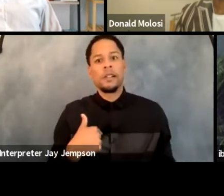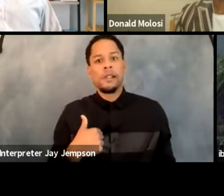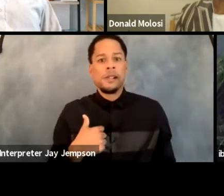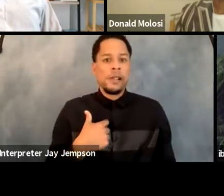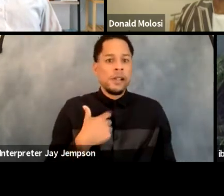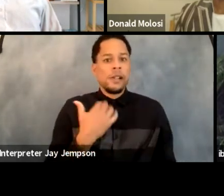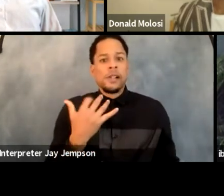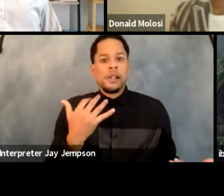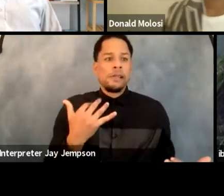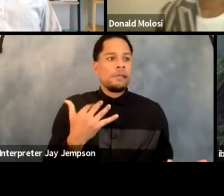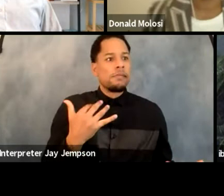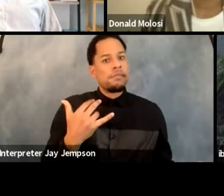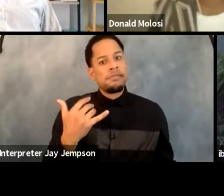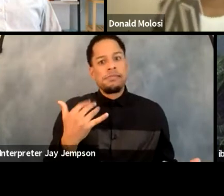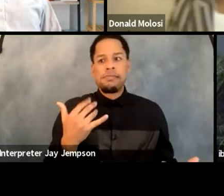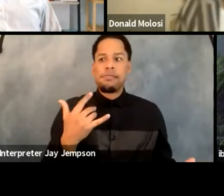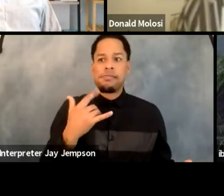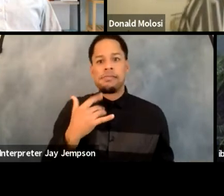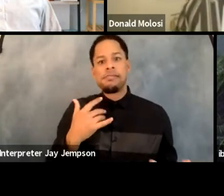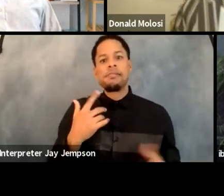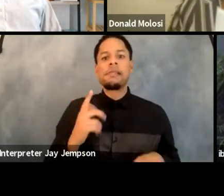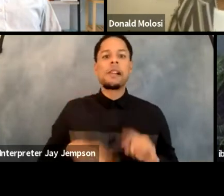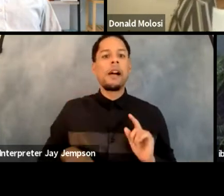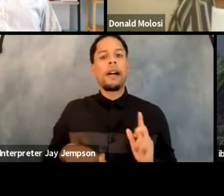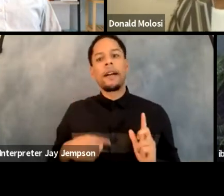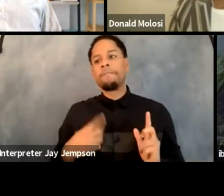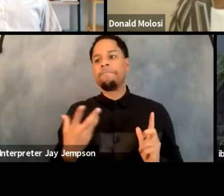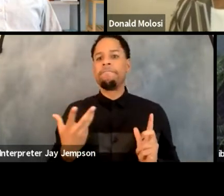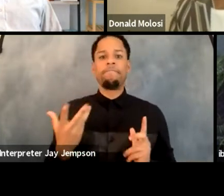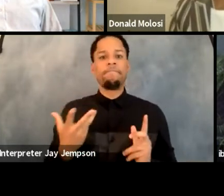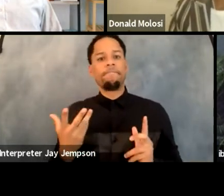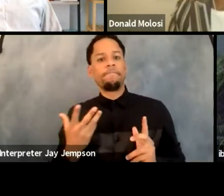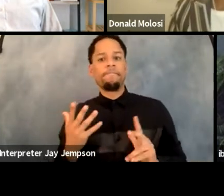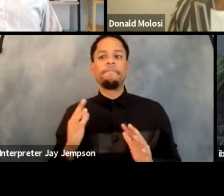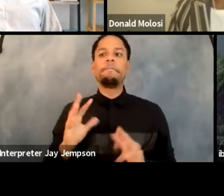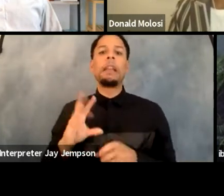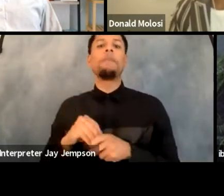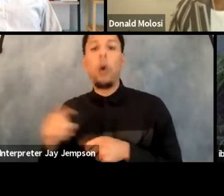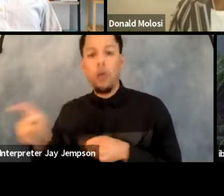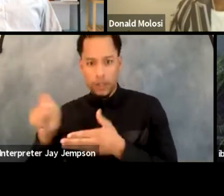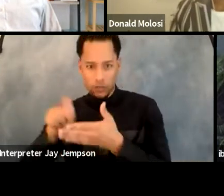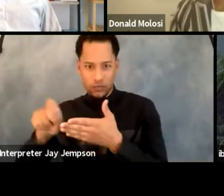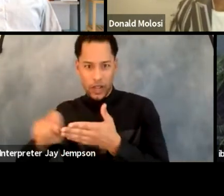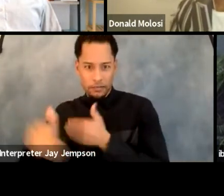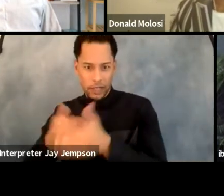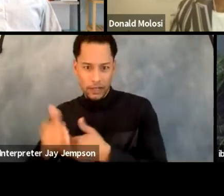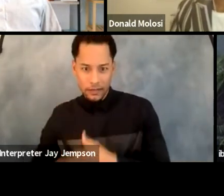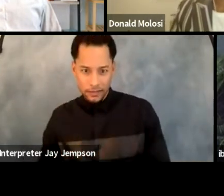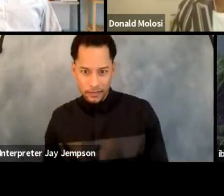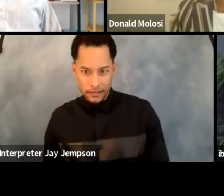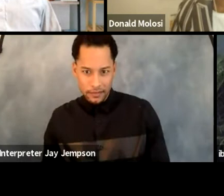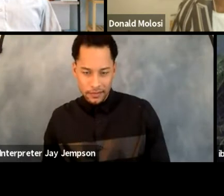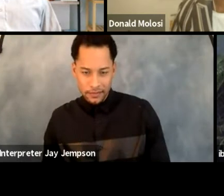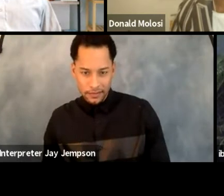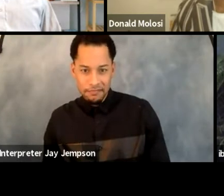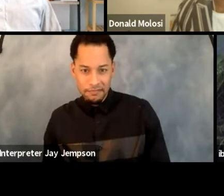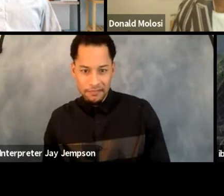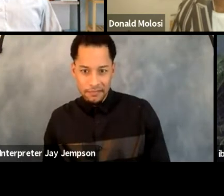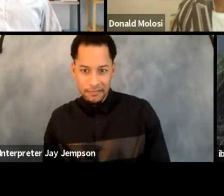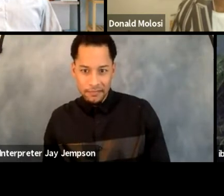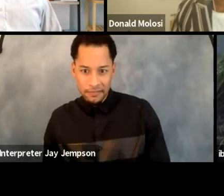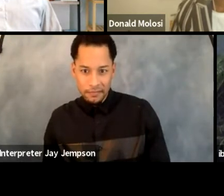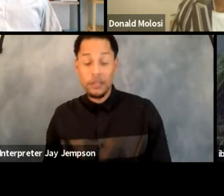and, you know, crossing those lines and having the director sooner with the writer